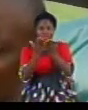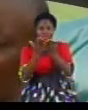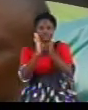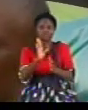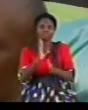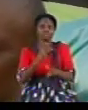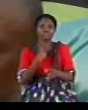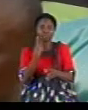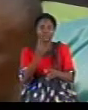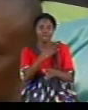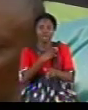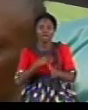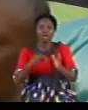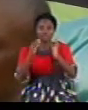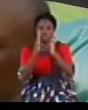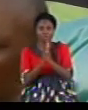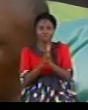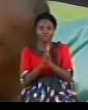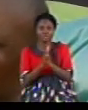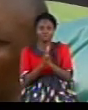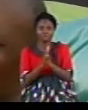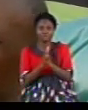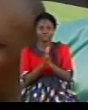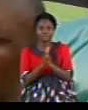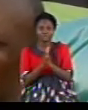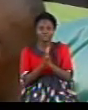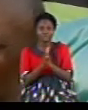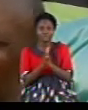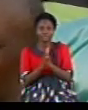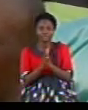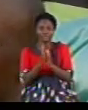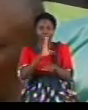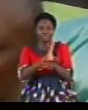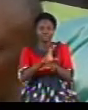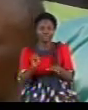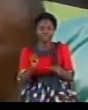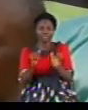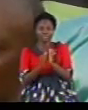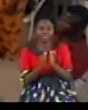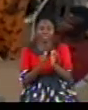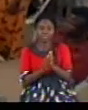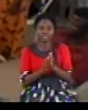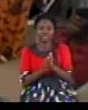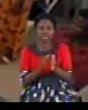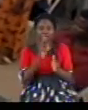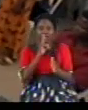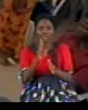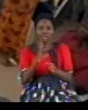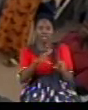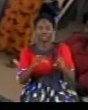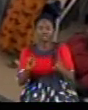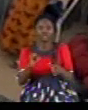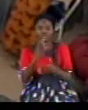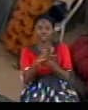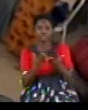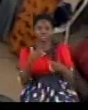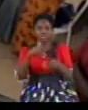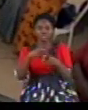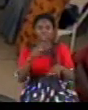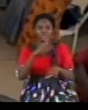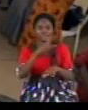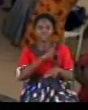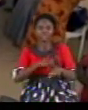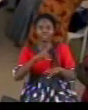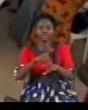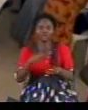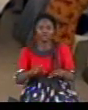your voice and lift all churches up. Churches that are doing something in the kingdom, that God will empower